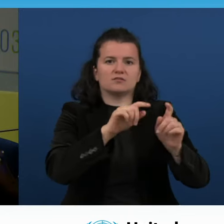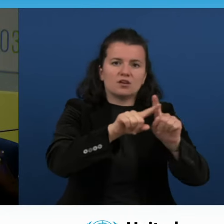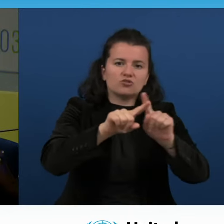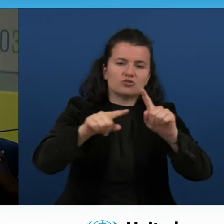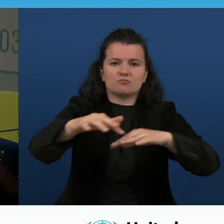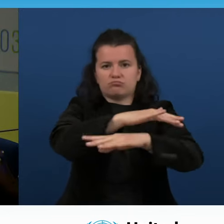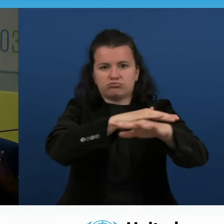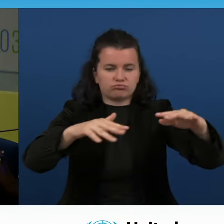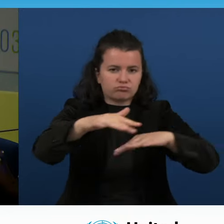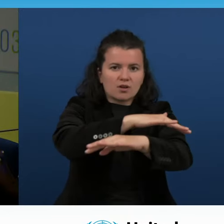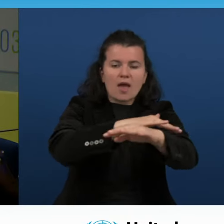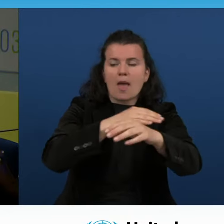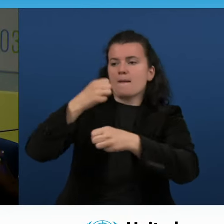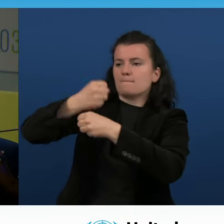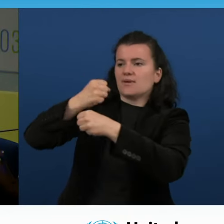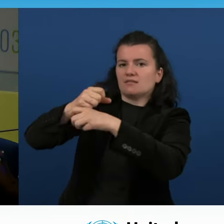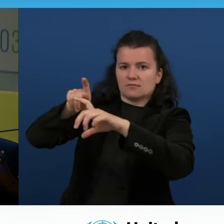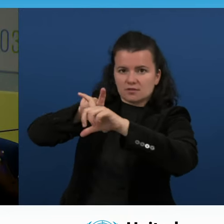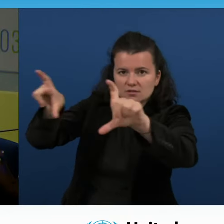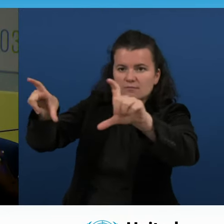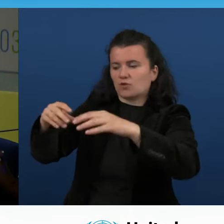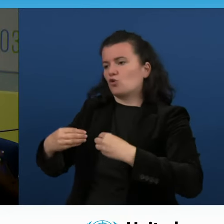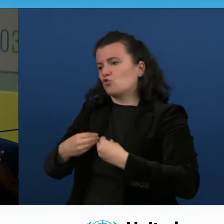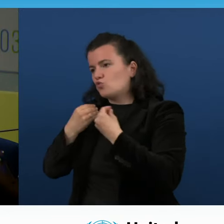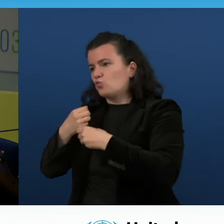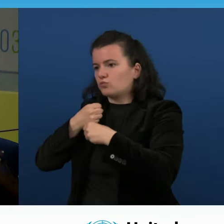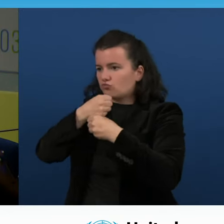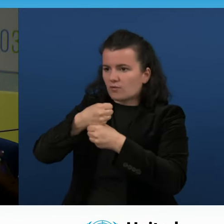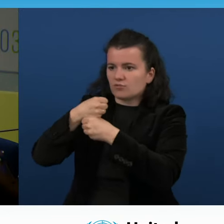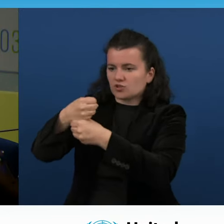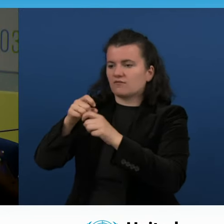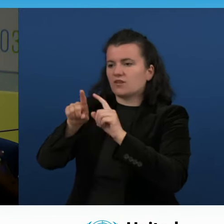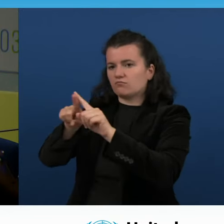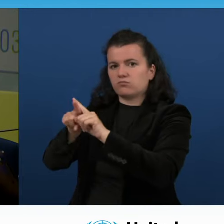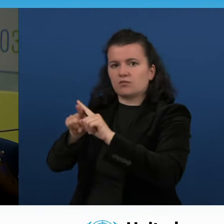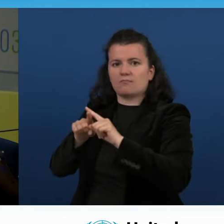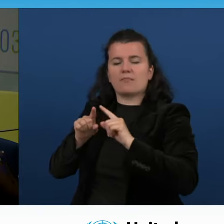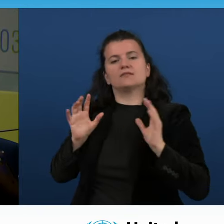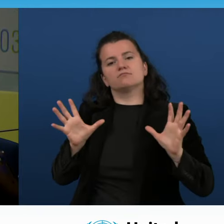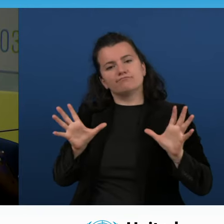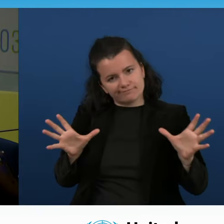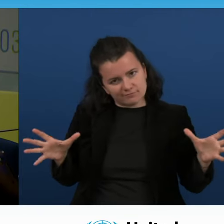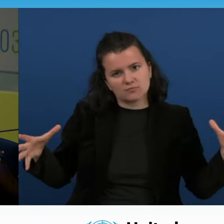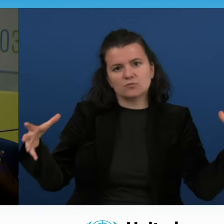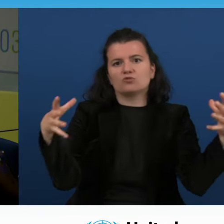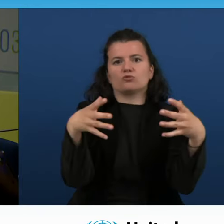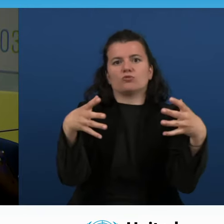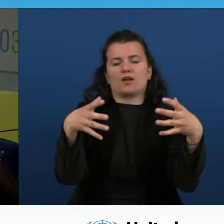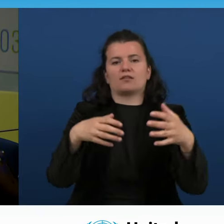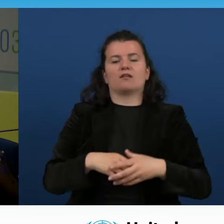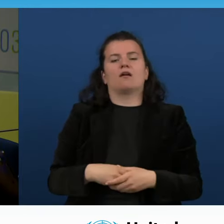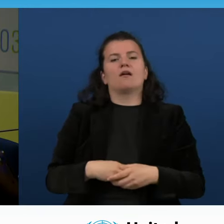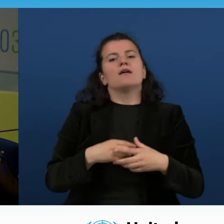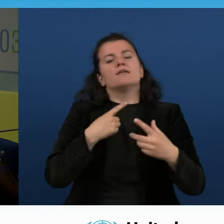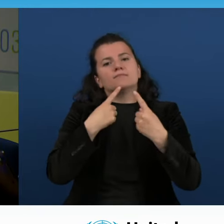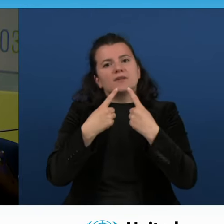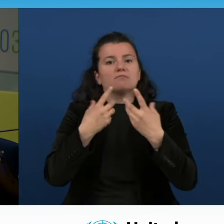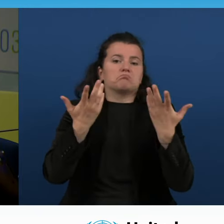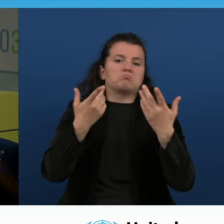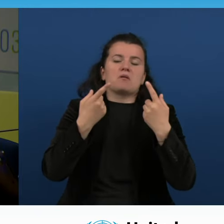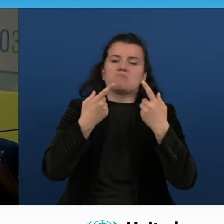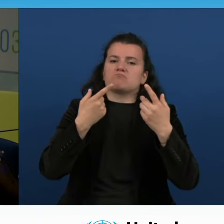entities, and youth representatives. By addressing these areas, countries in Africa and around the world can create